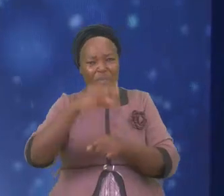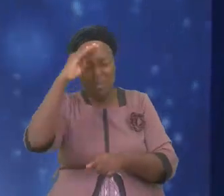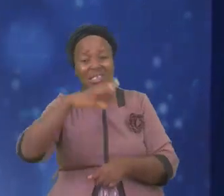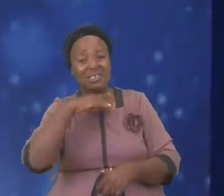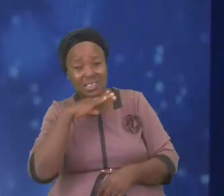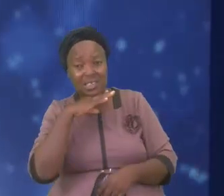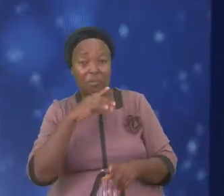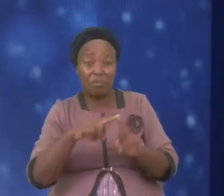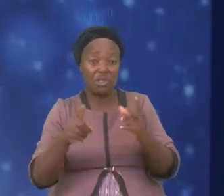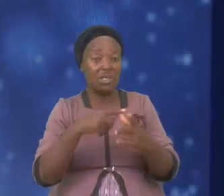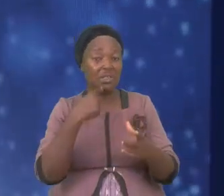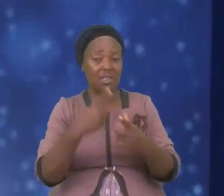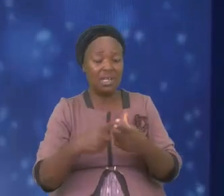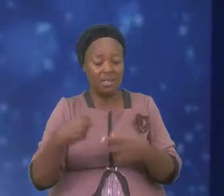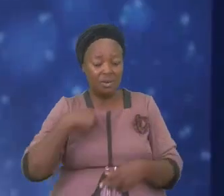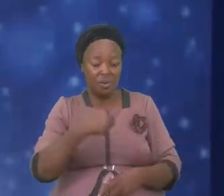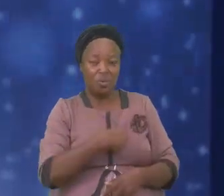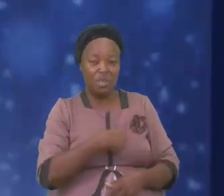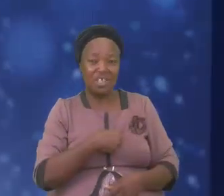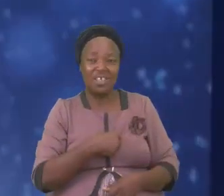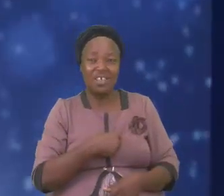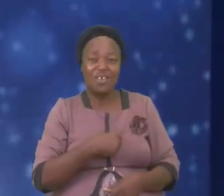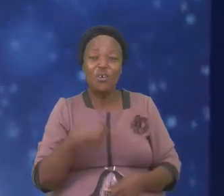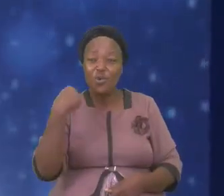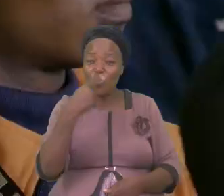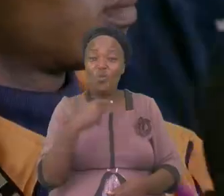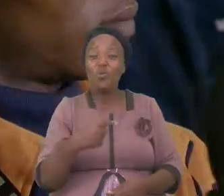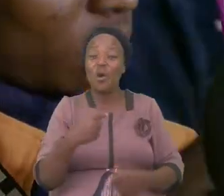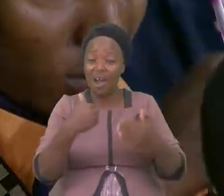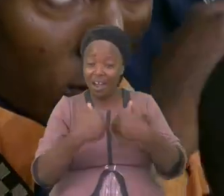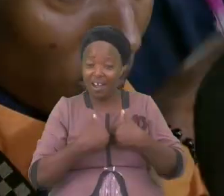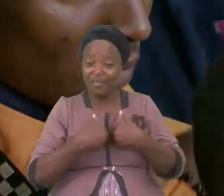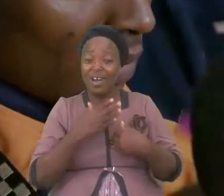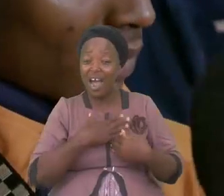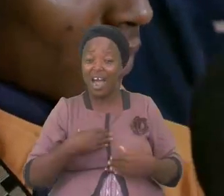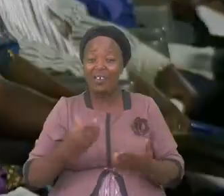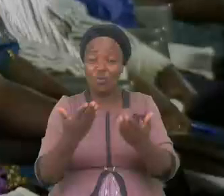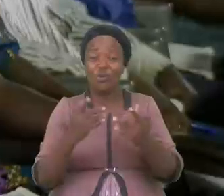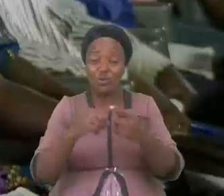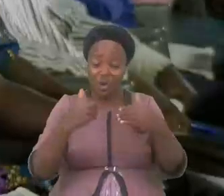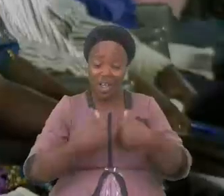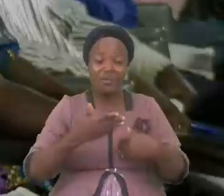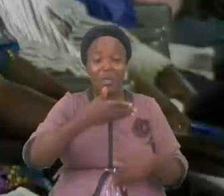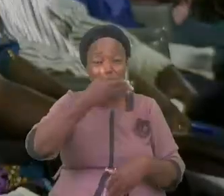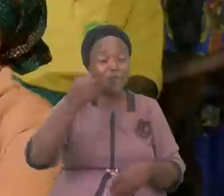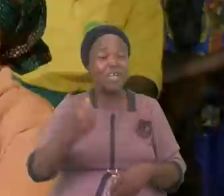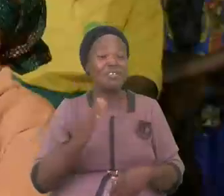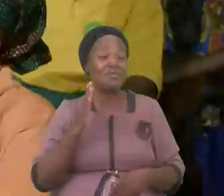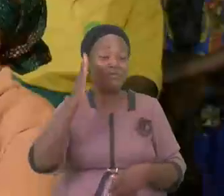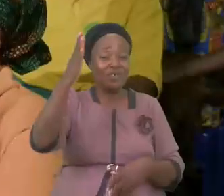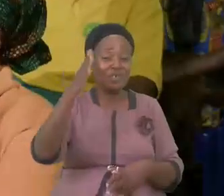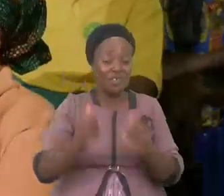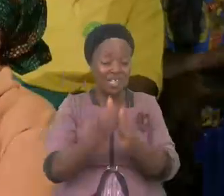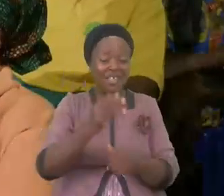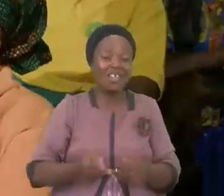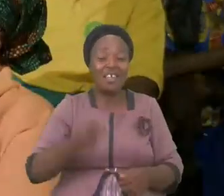have a better future, a higher future, a glorious future, God will give us grace. All